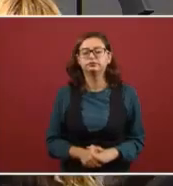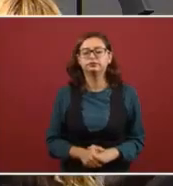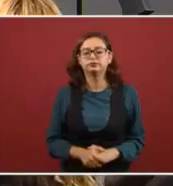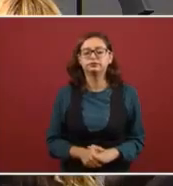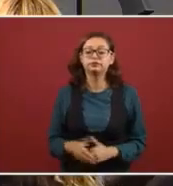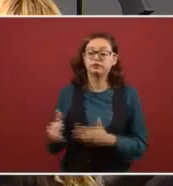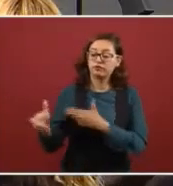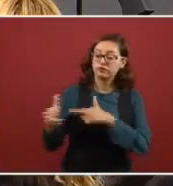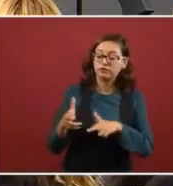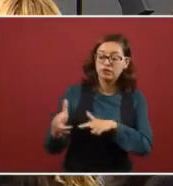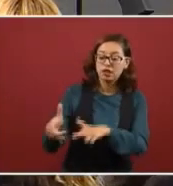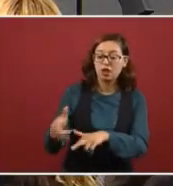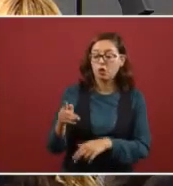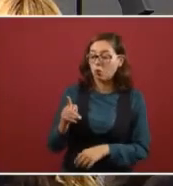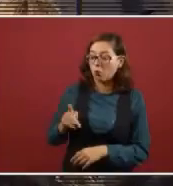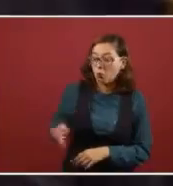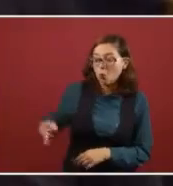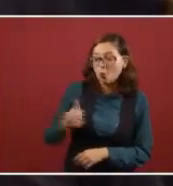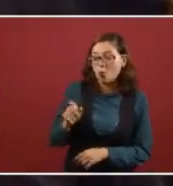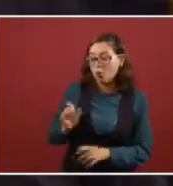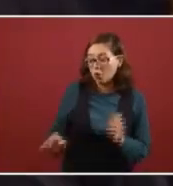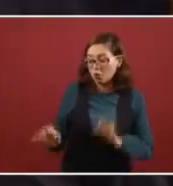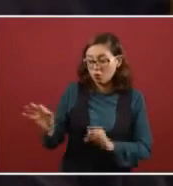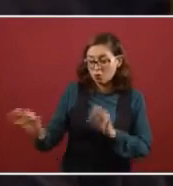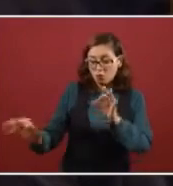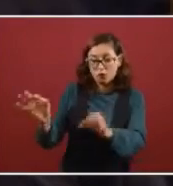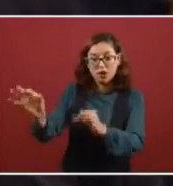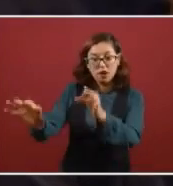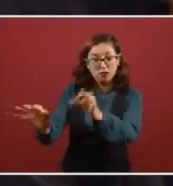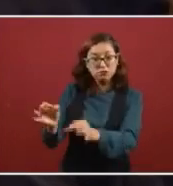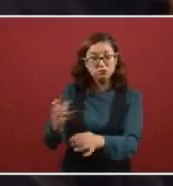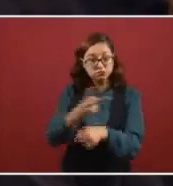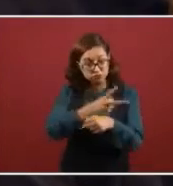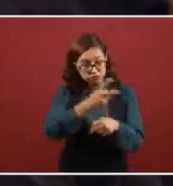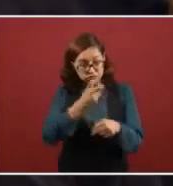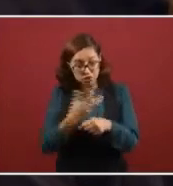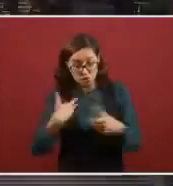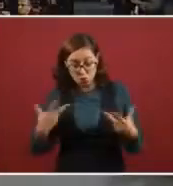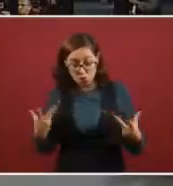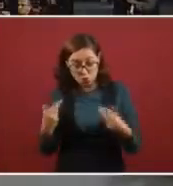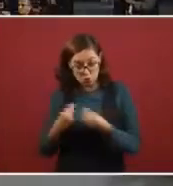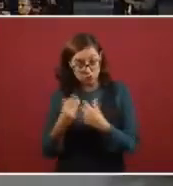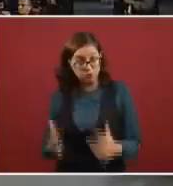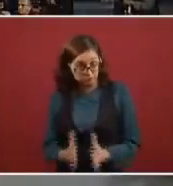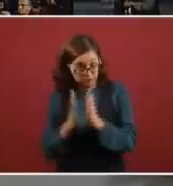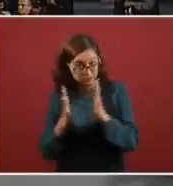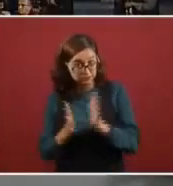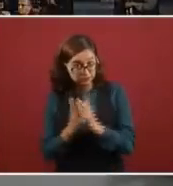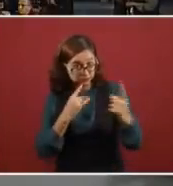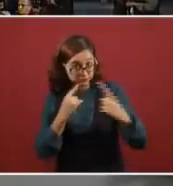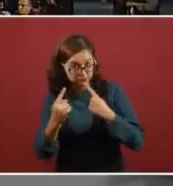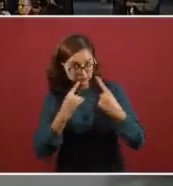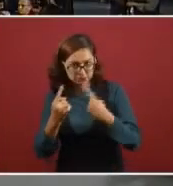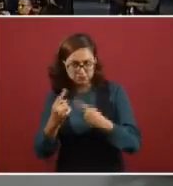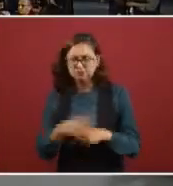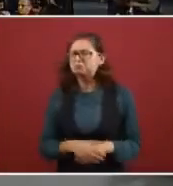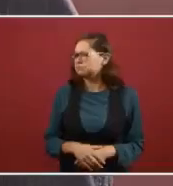The people of these towns that went to this table, yes,